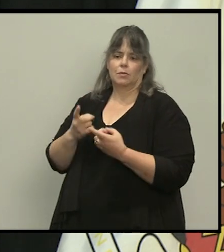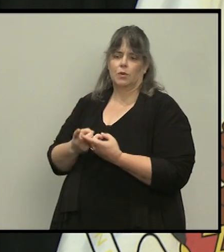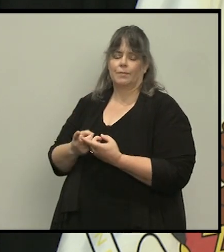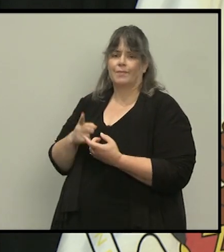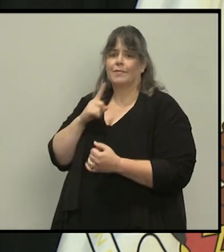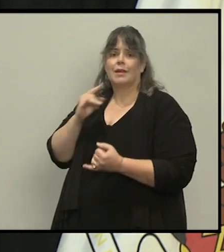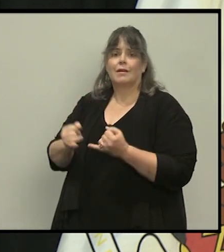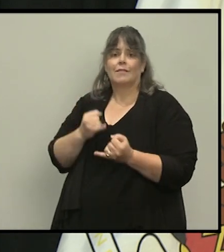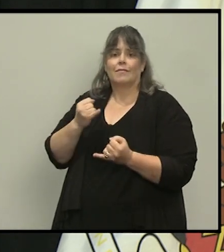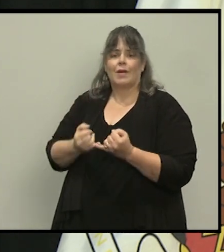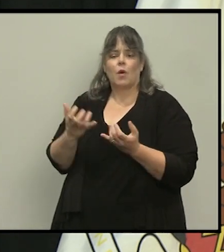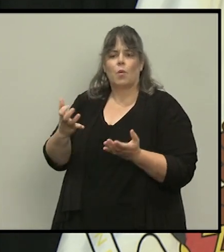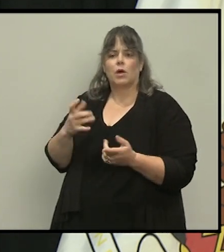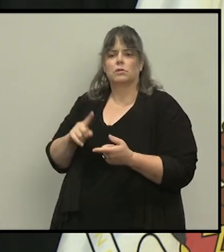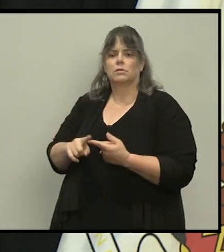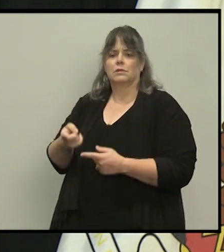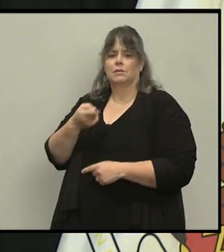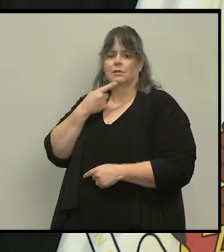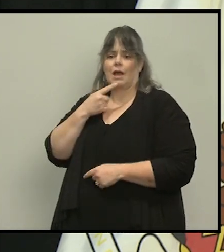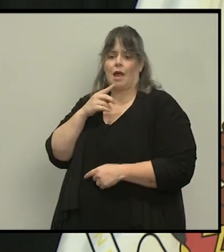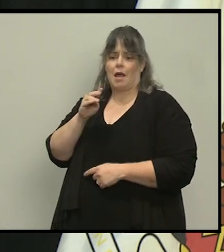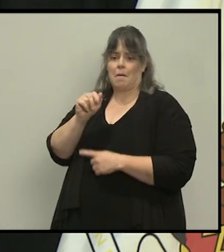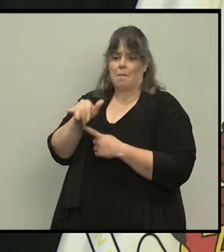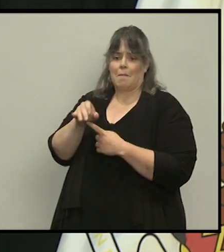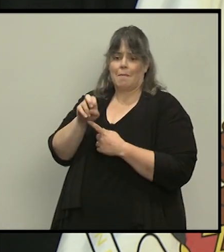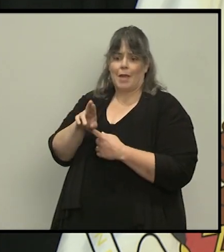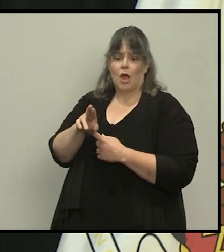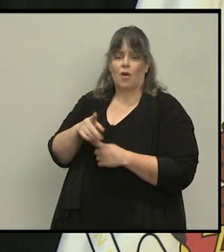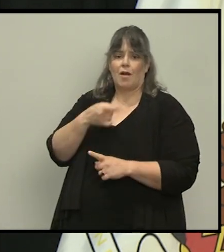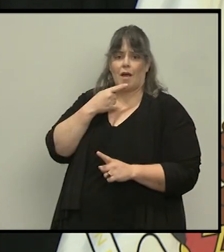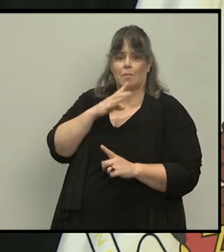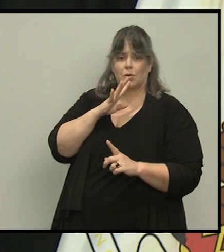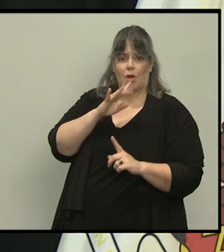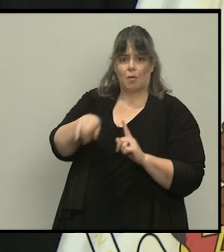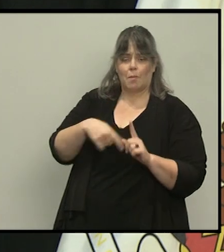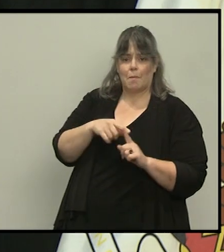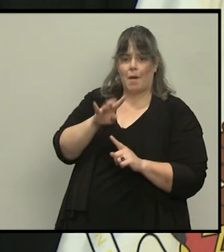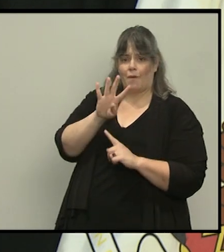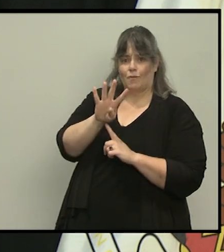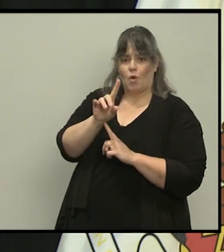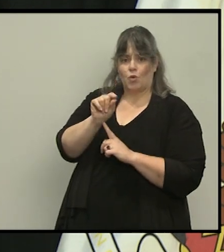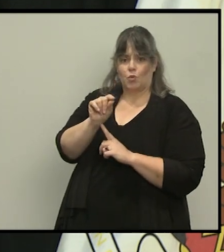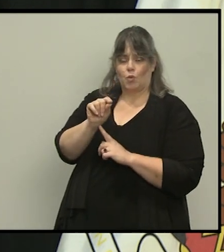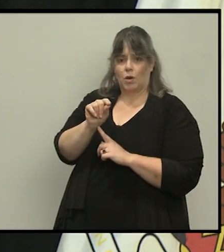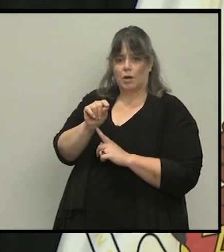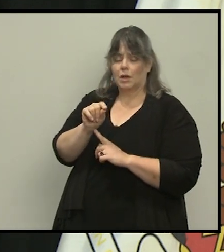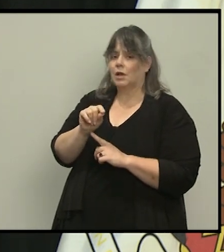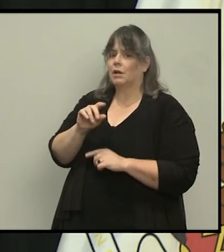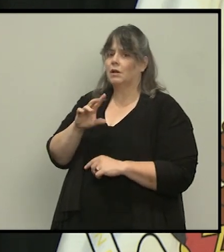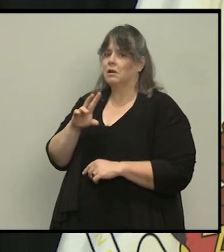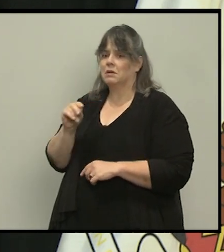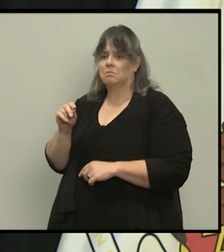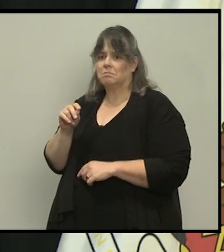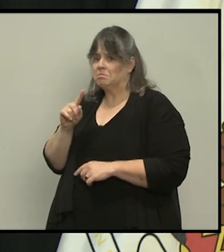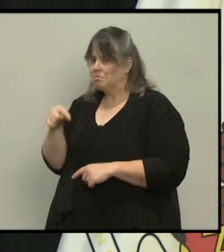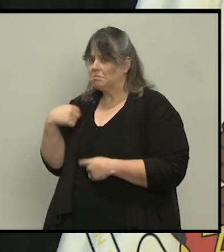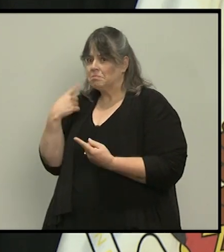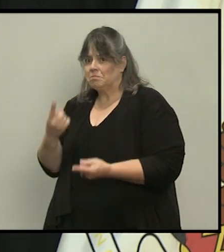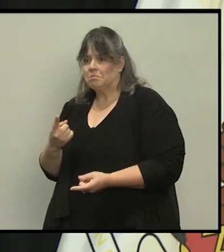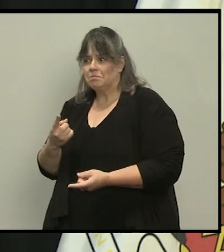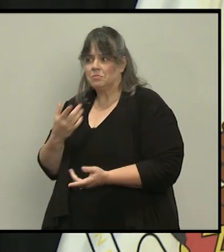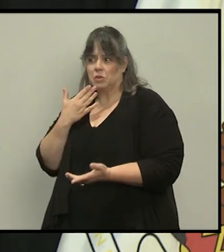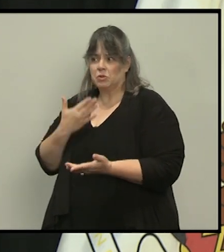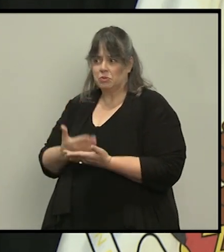Lastly, I want to reiterate the mayor's comments for 420 and the enforcement. So far, so good. And I'd like to